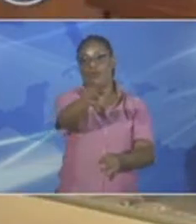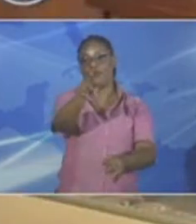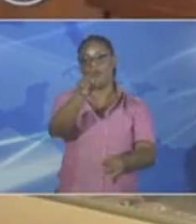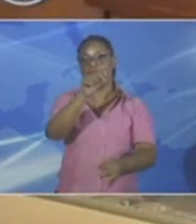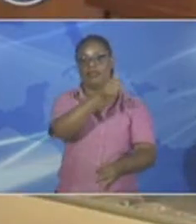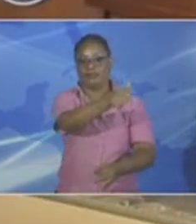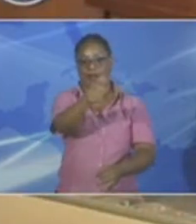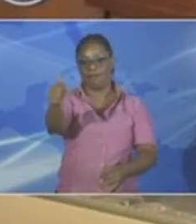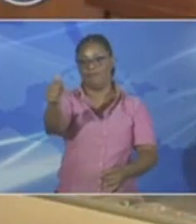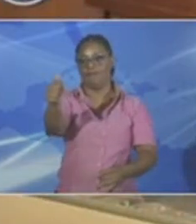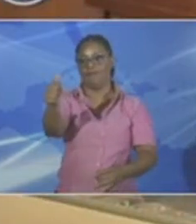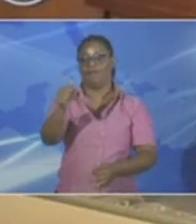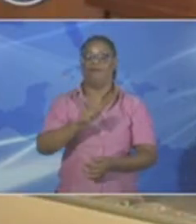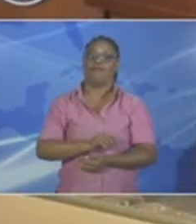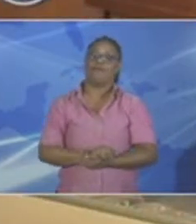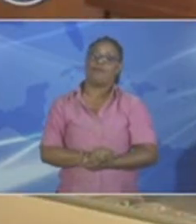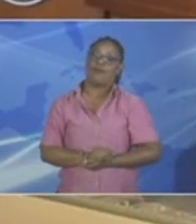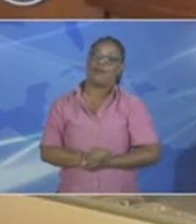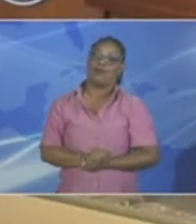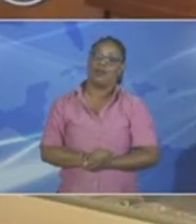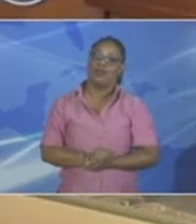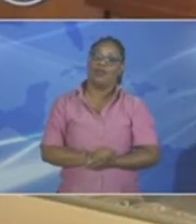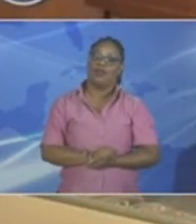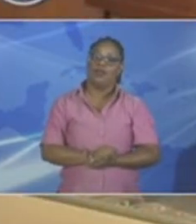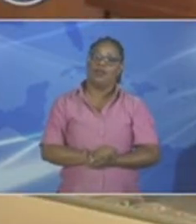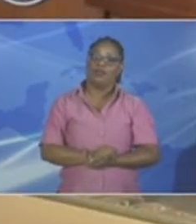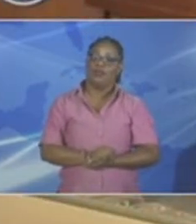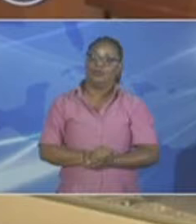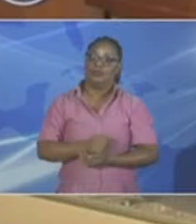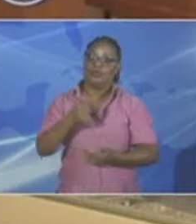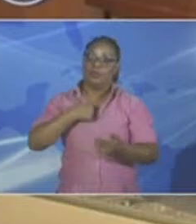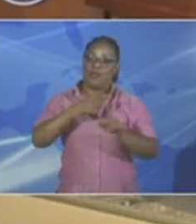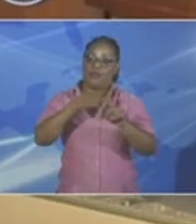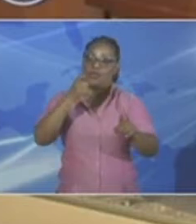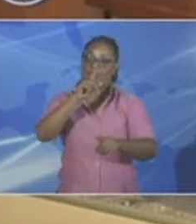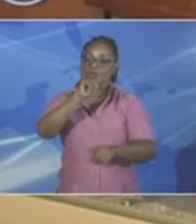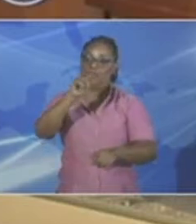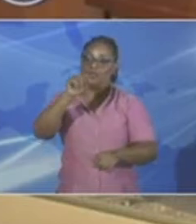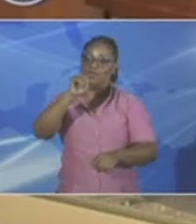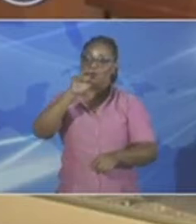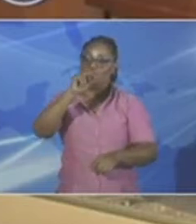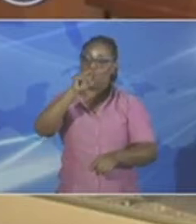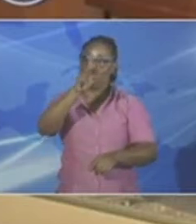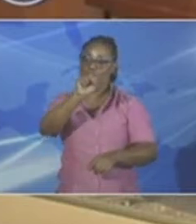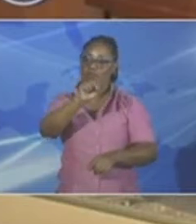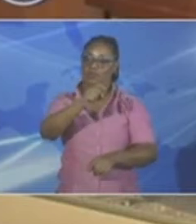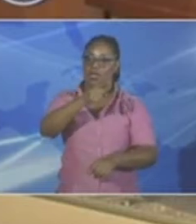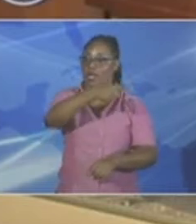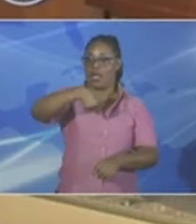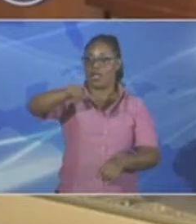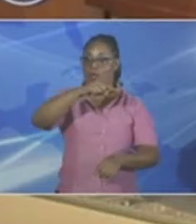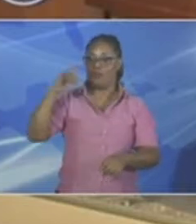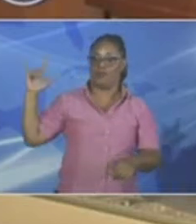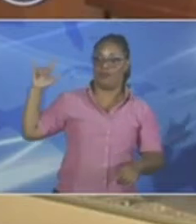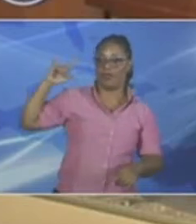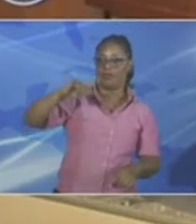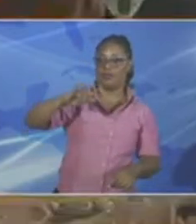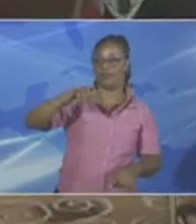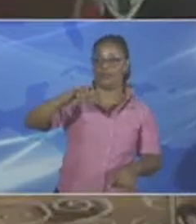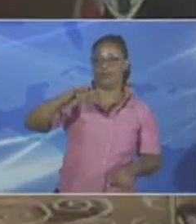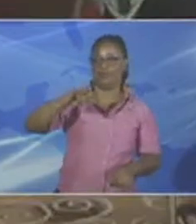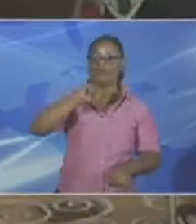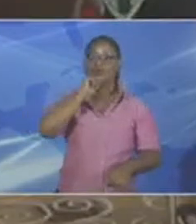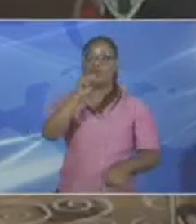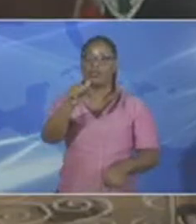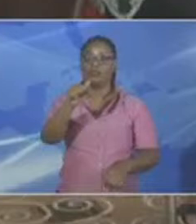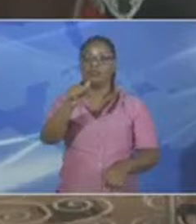Mr. Sanolala, TBT News. In terms of the unvaccinated coming into the country, would they still need to be in a state supervised quarantine